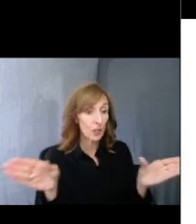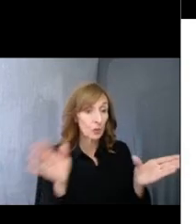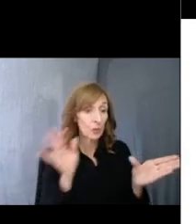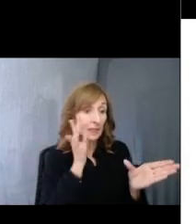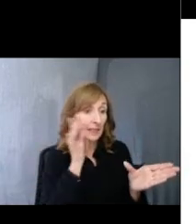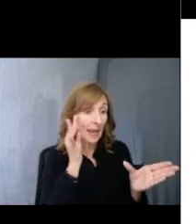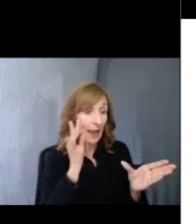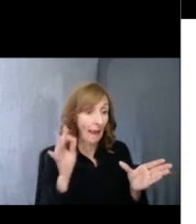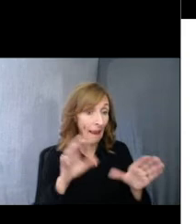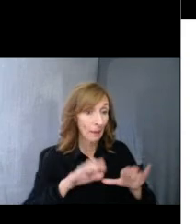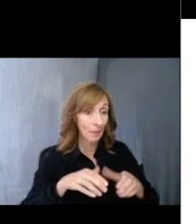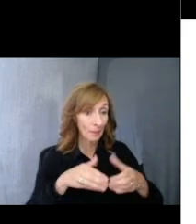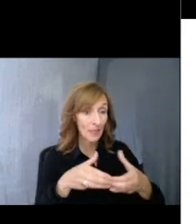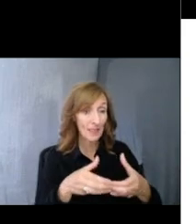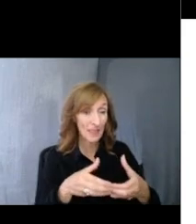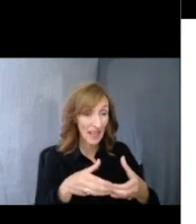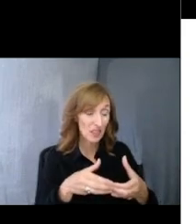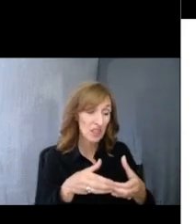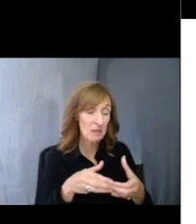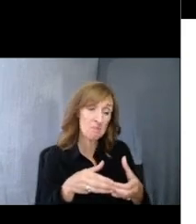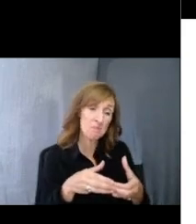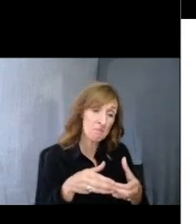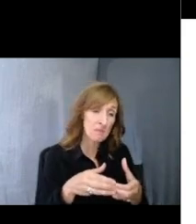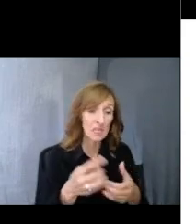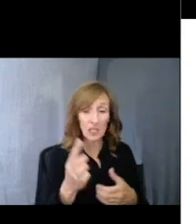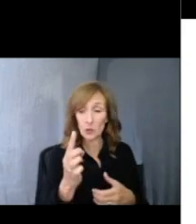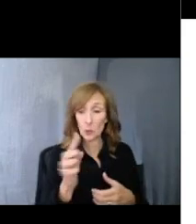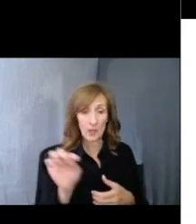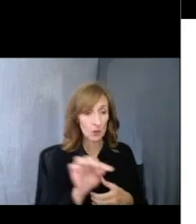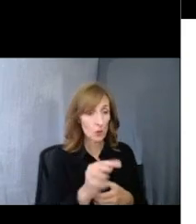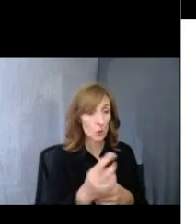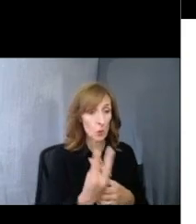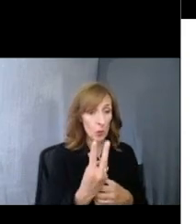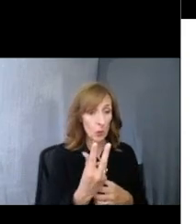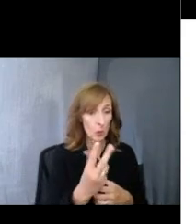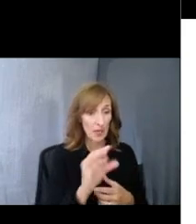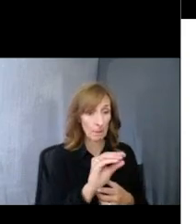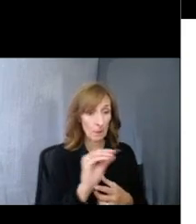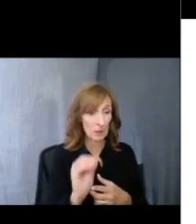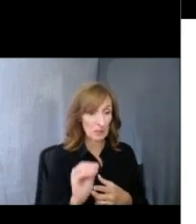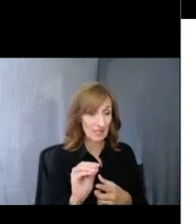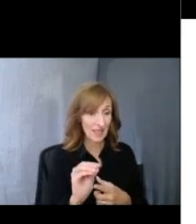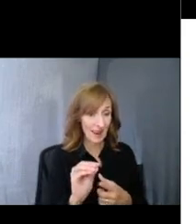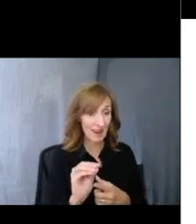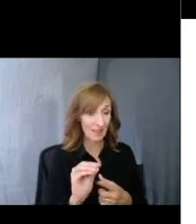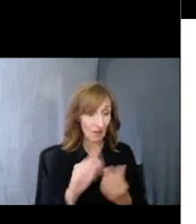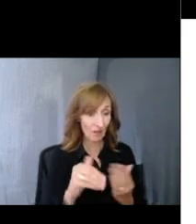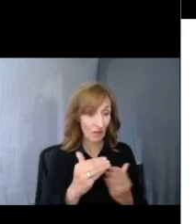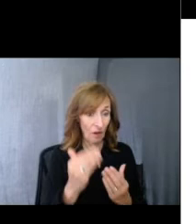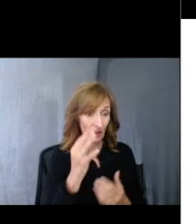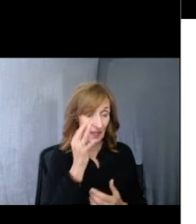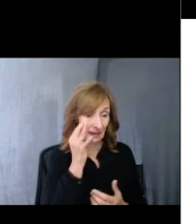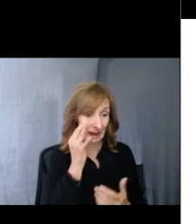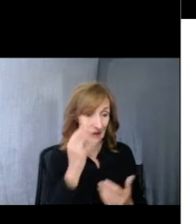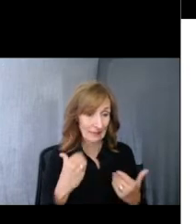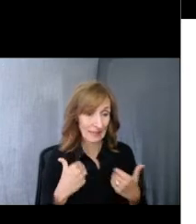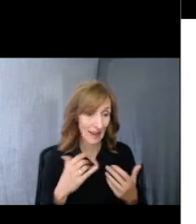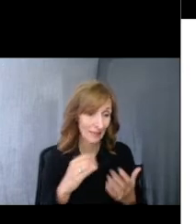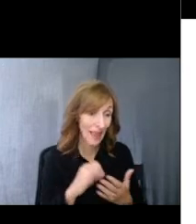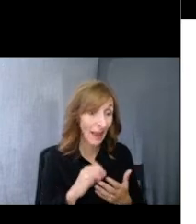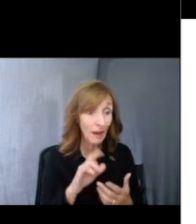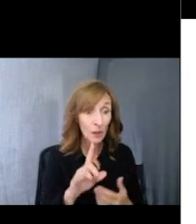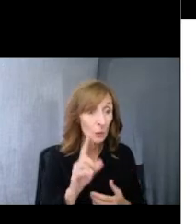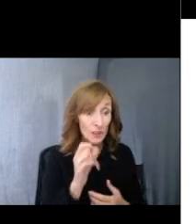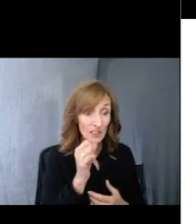which might sound a little low for you guys who've had elderly cats, but I think the next statistic really tells us what we all